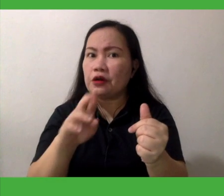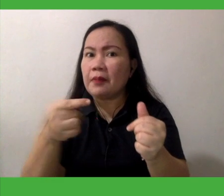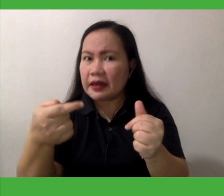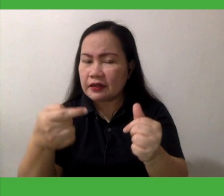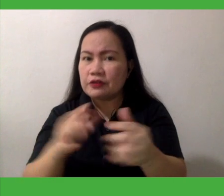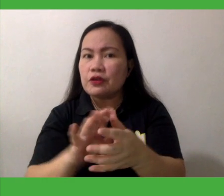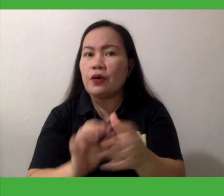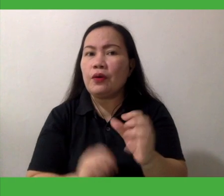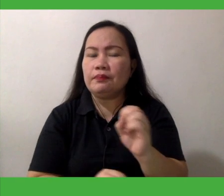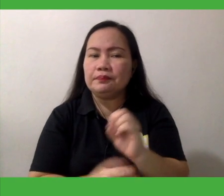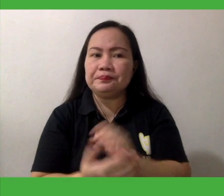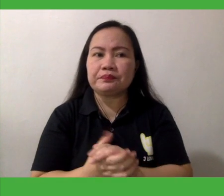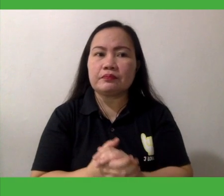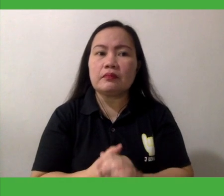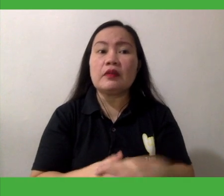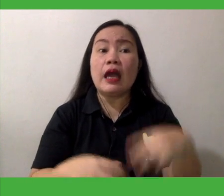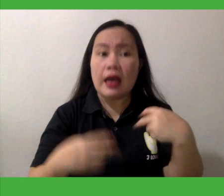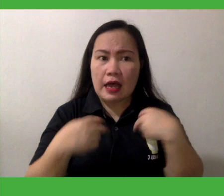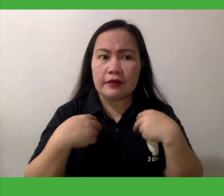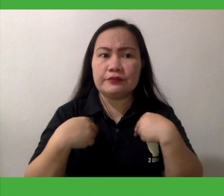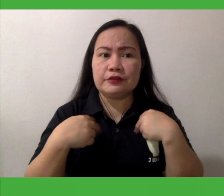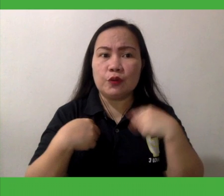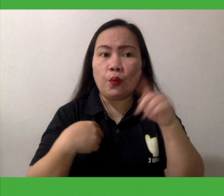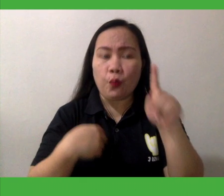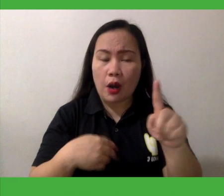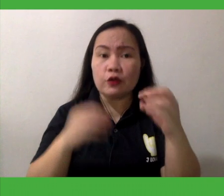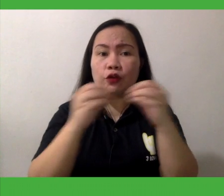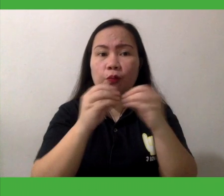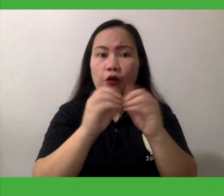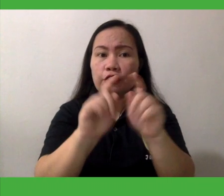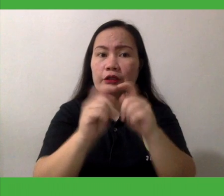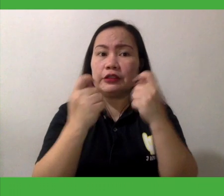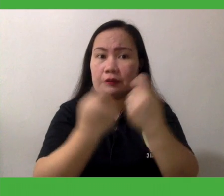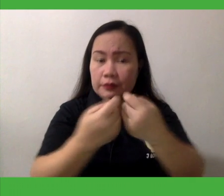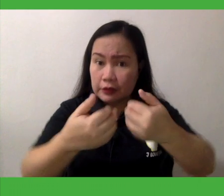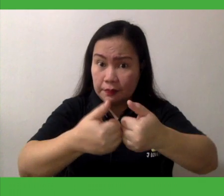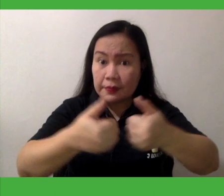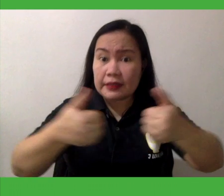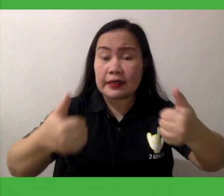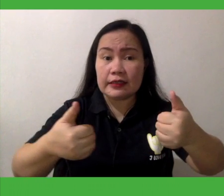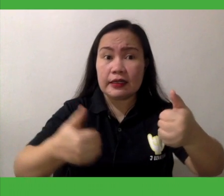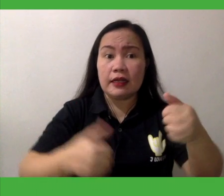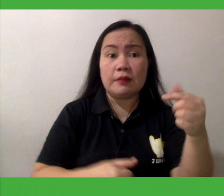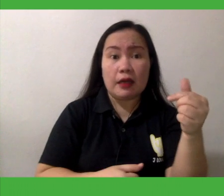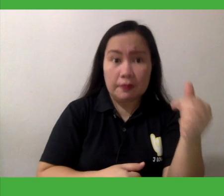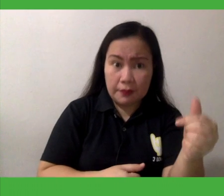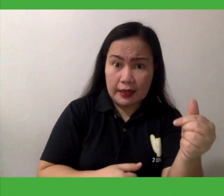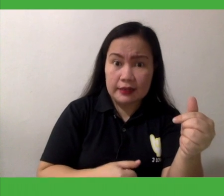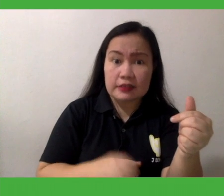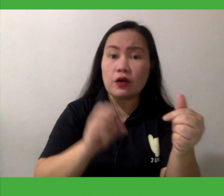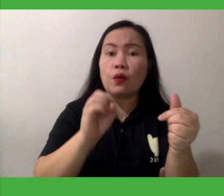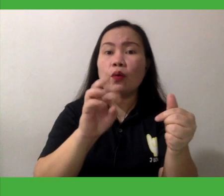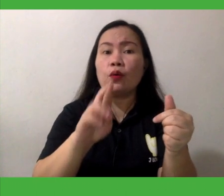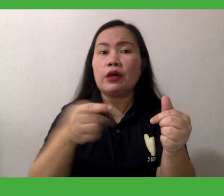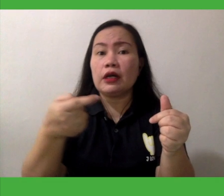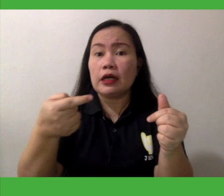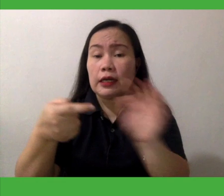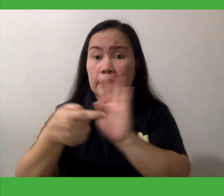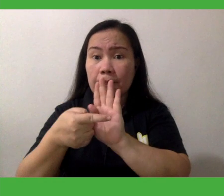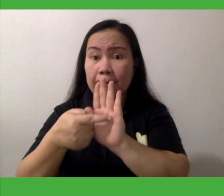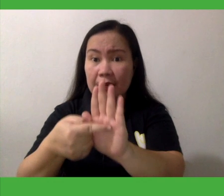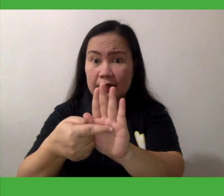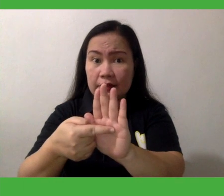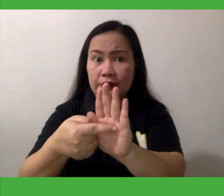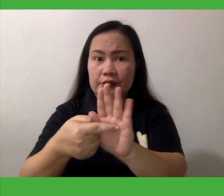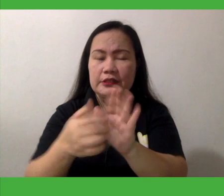Also, it consists of one or more terms separated by plus or minus sign. So, ang mga terms